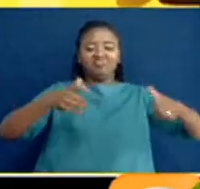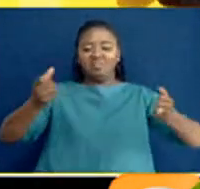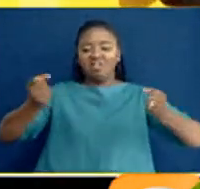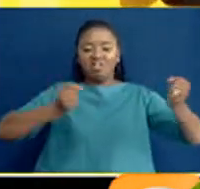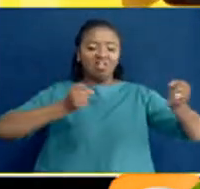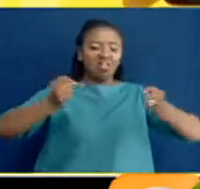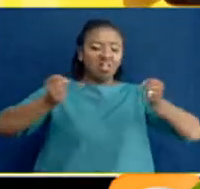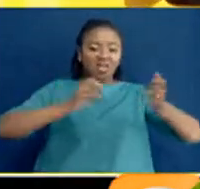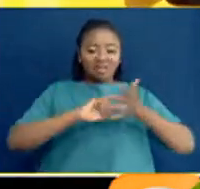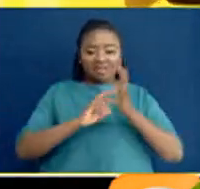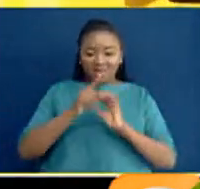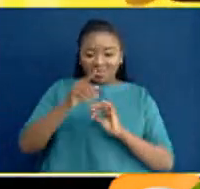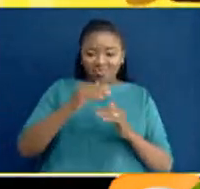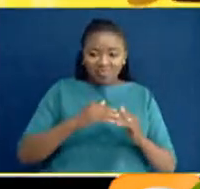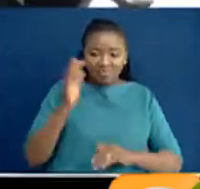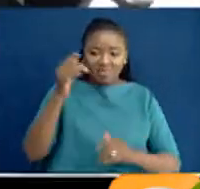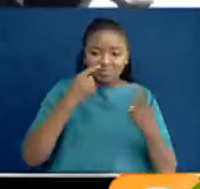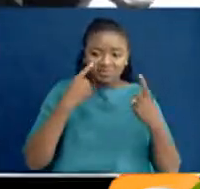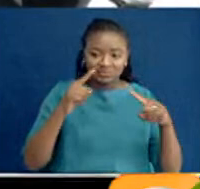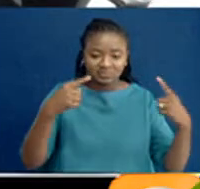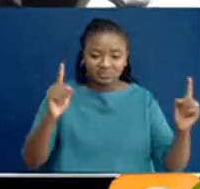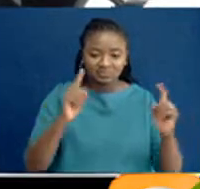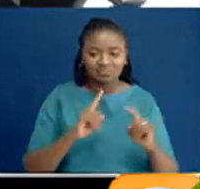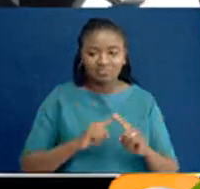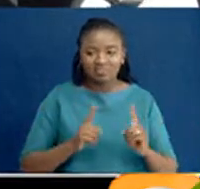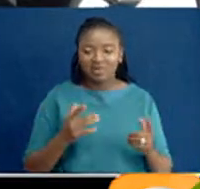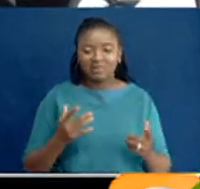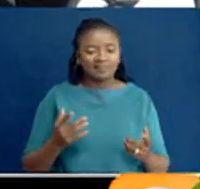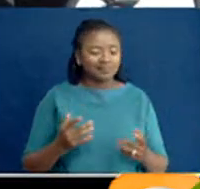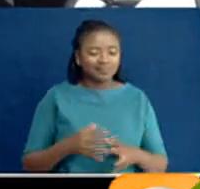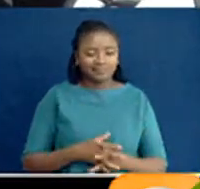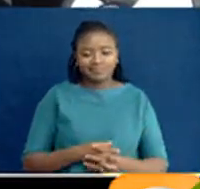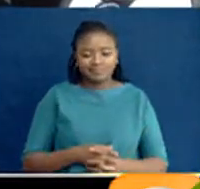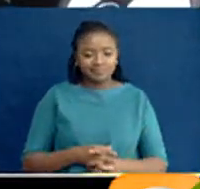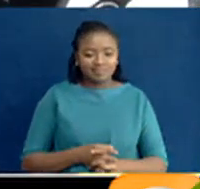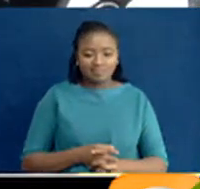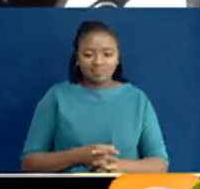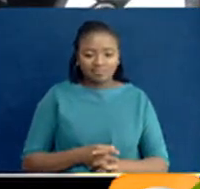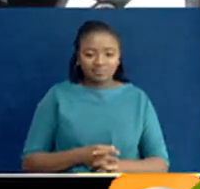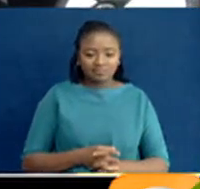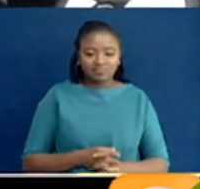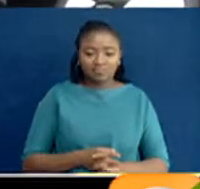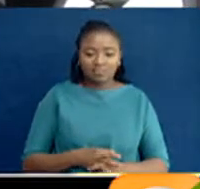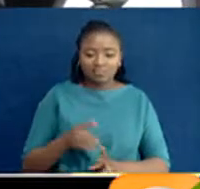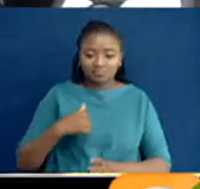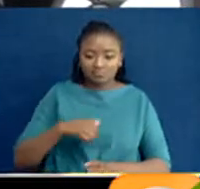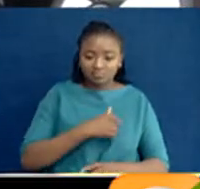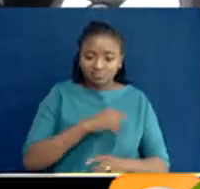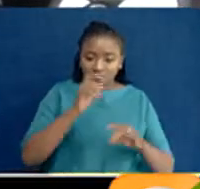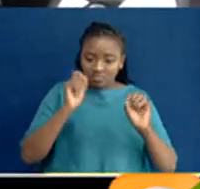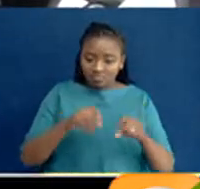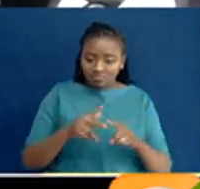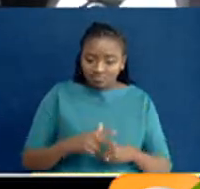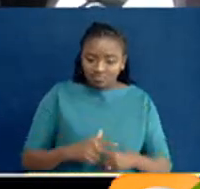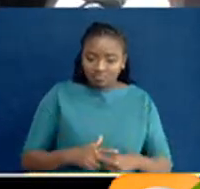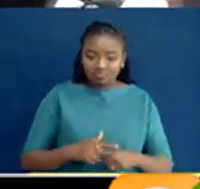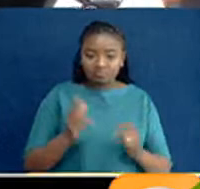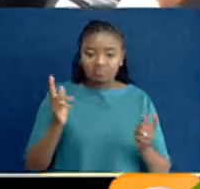only the level of my dear in-law here can deal with by showing by